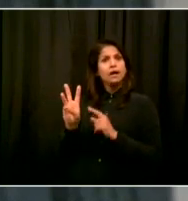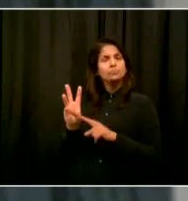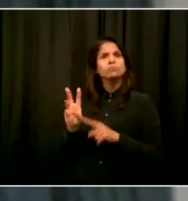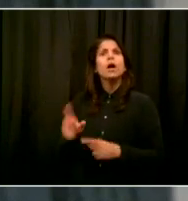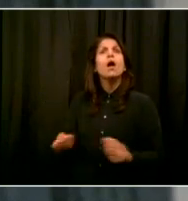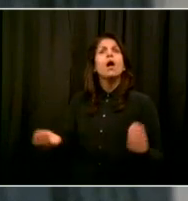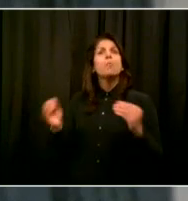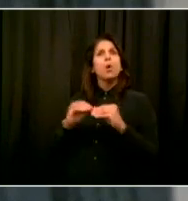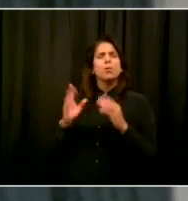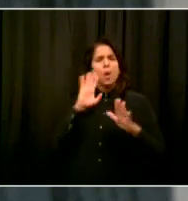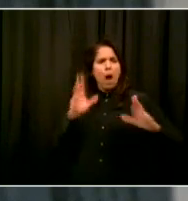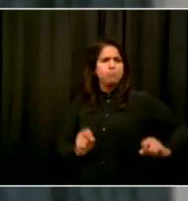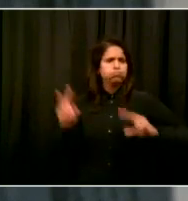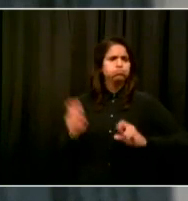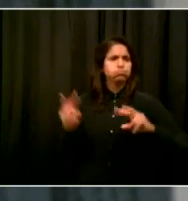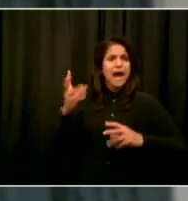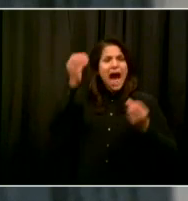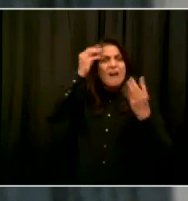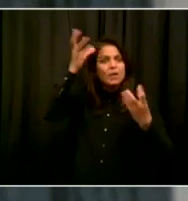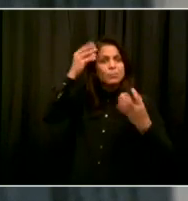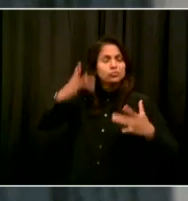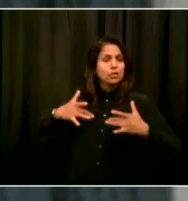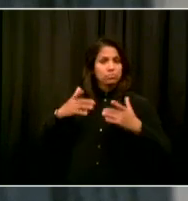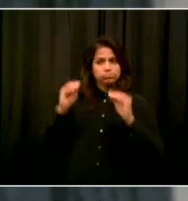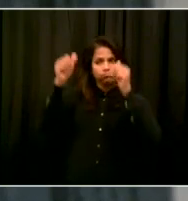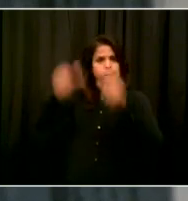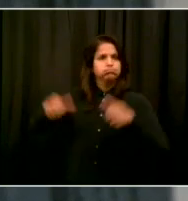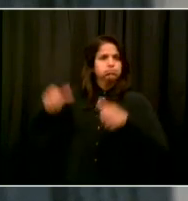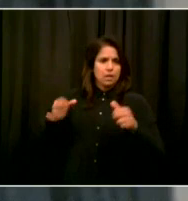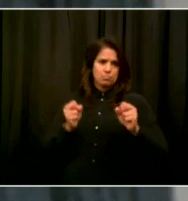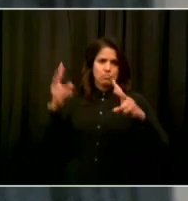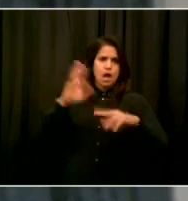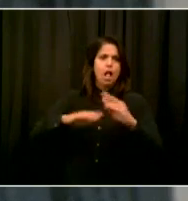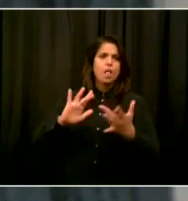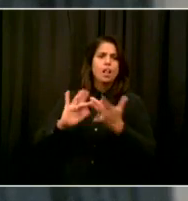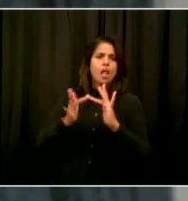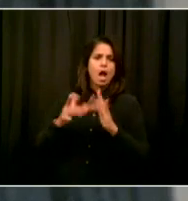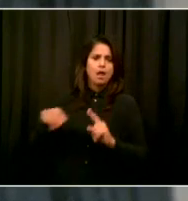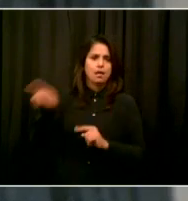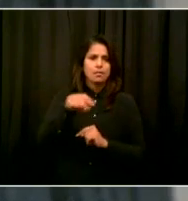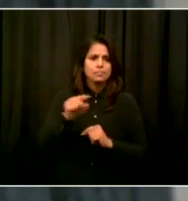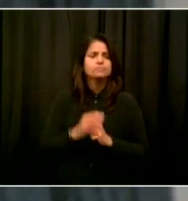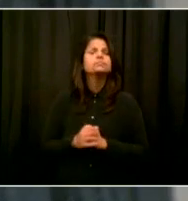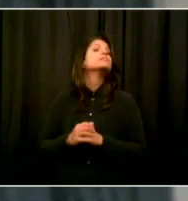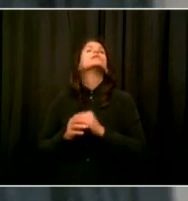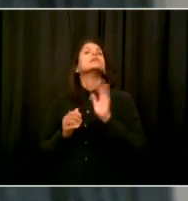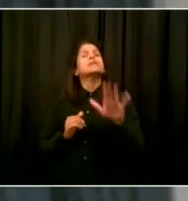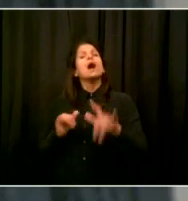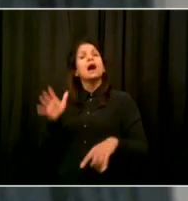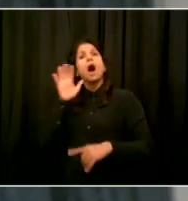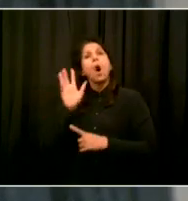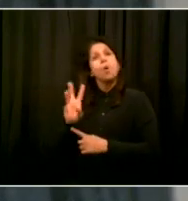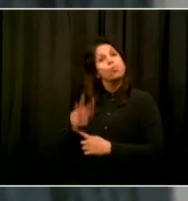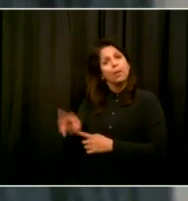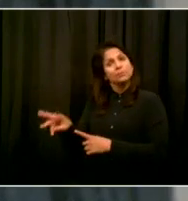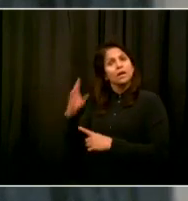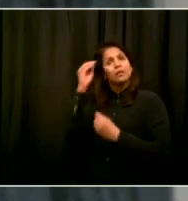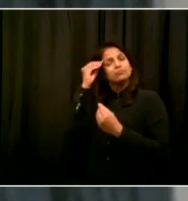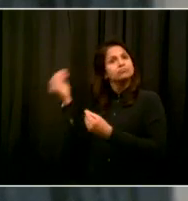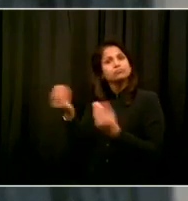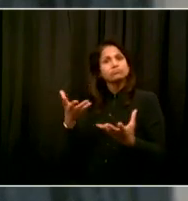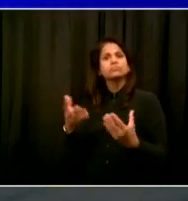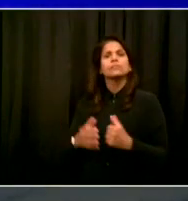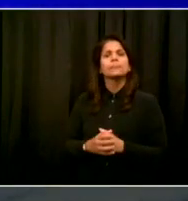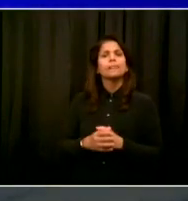new page on our website includes a new summary of the latest data, 7-day average of percent positivity by zip